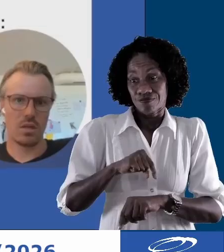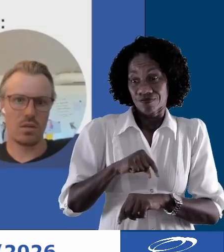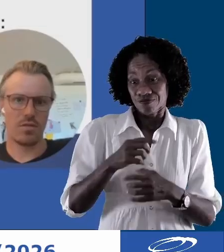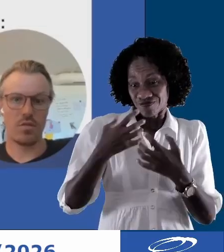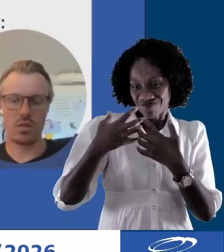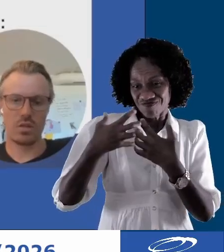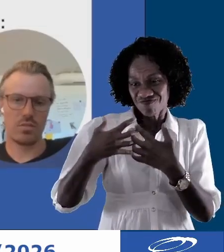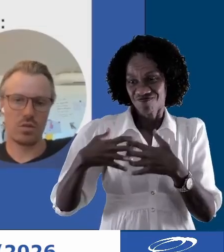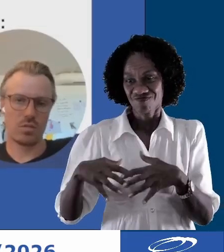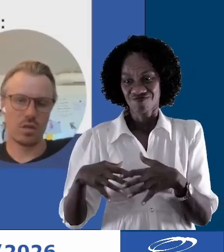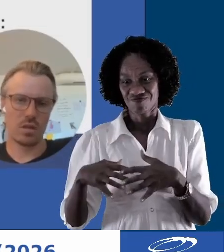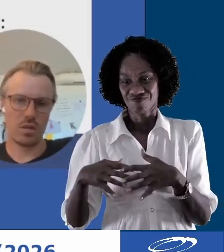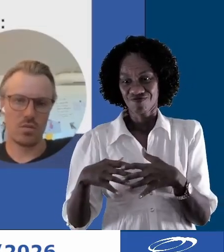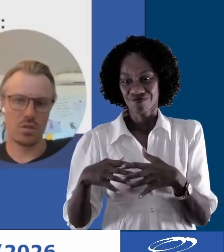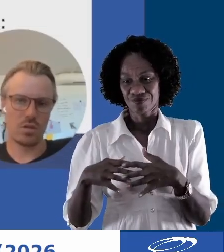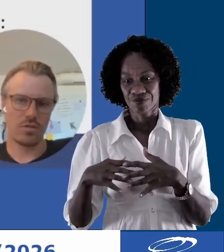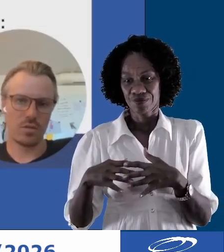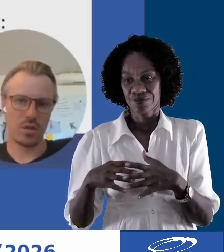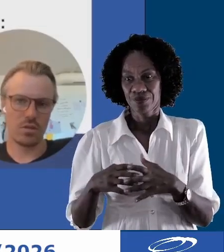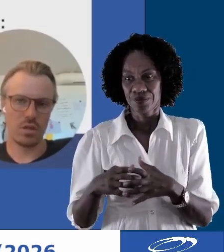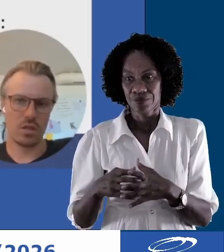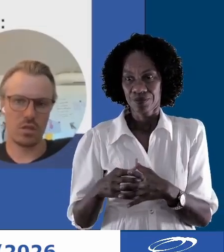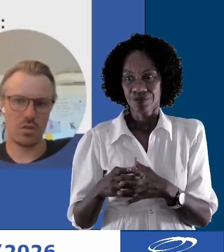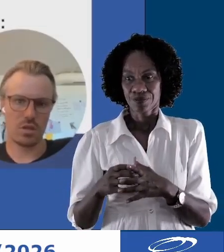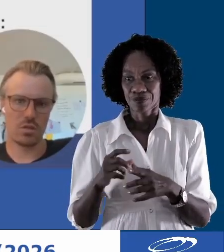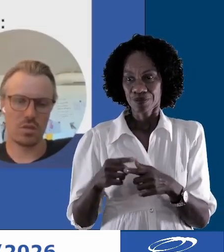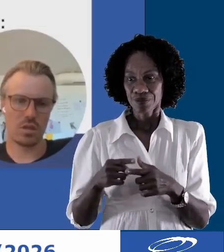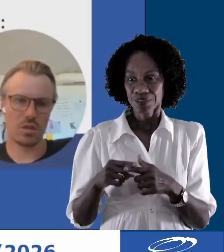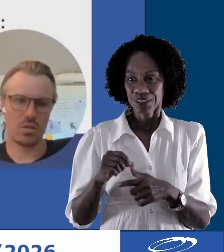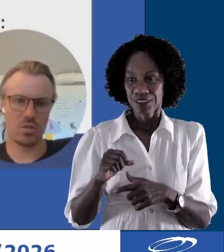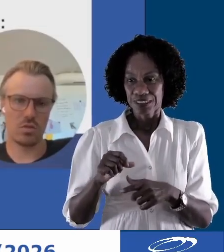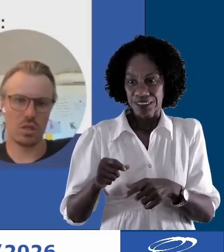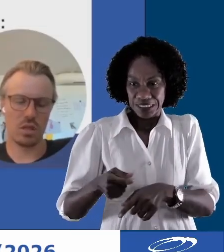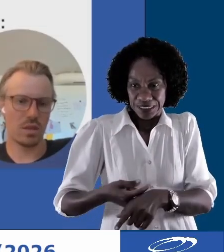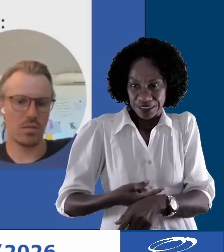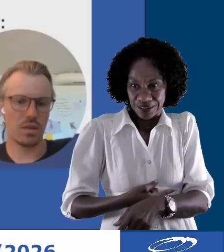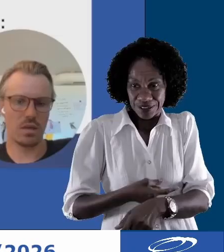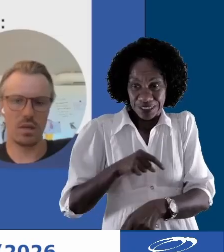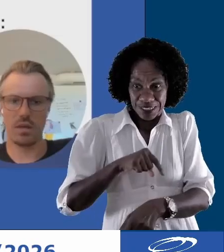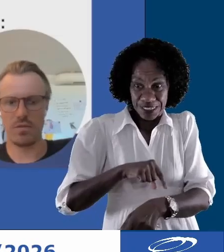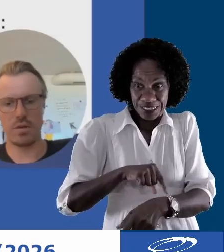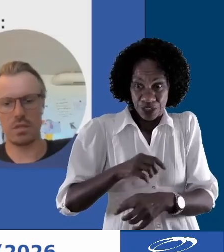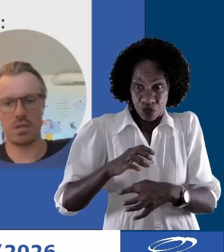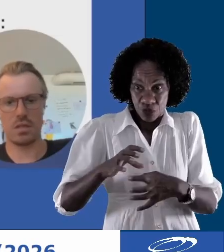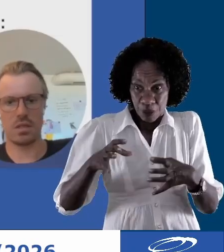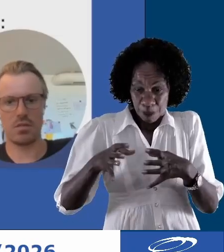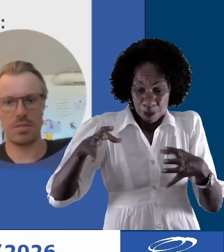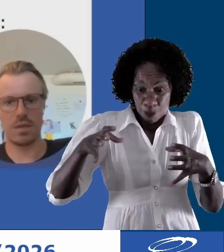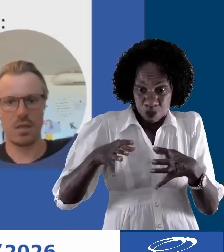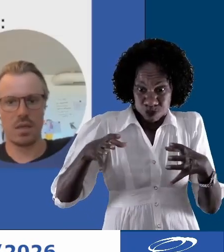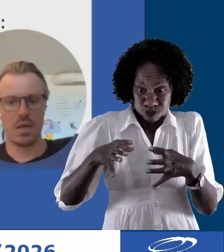and these forces presumably result from increased intraosseous pressure due to edema, bleeding, inflammation,